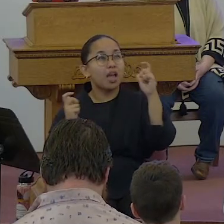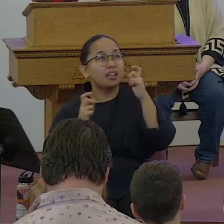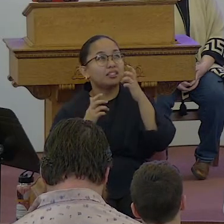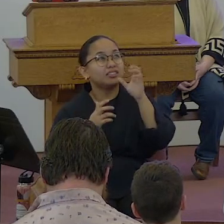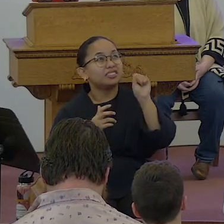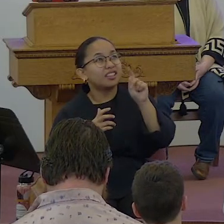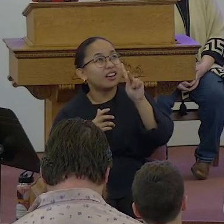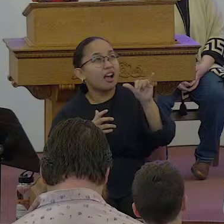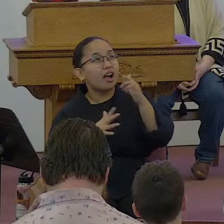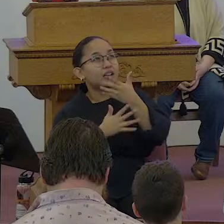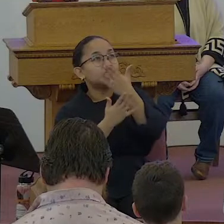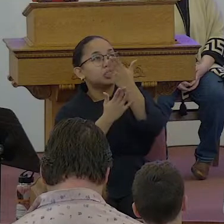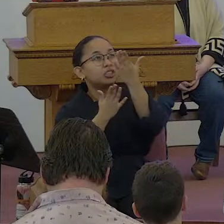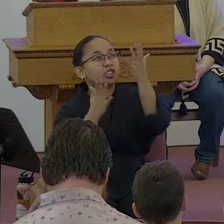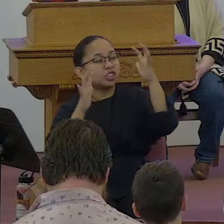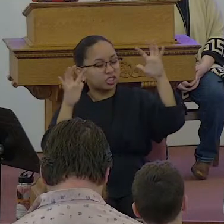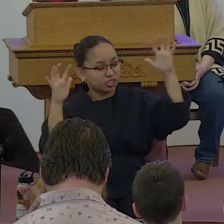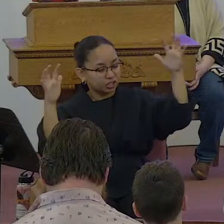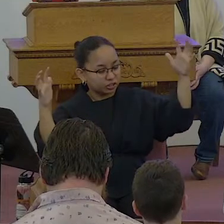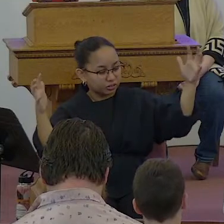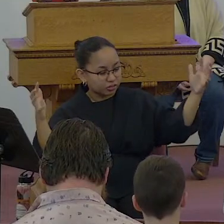wrapping over everything,